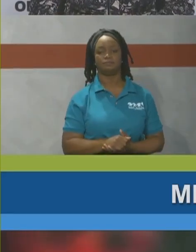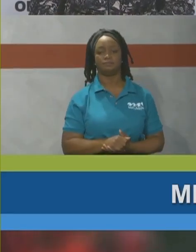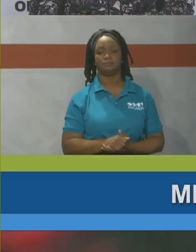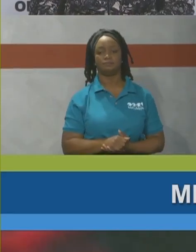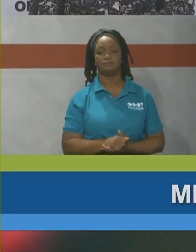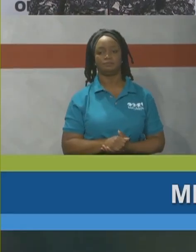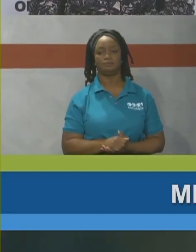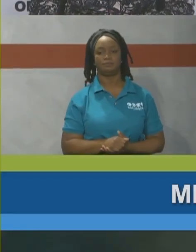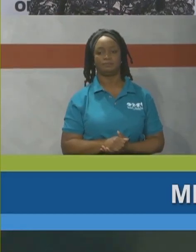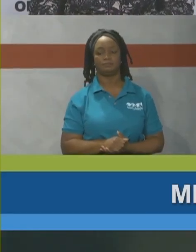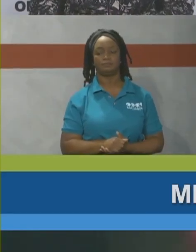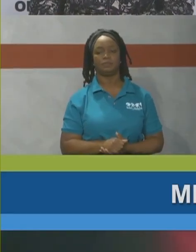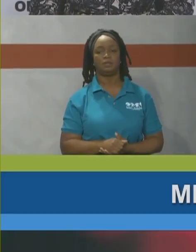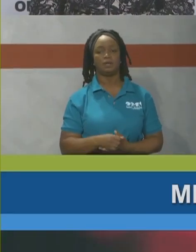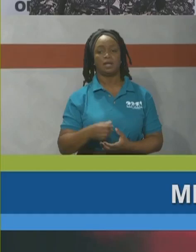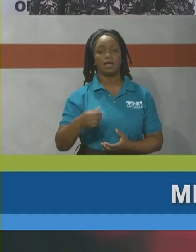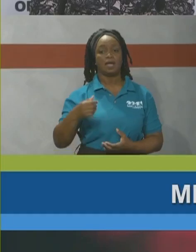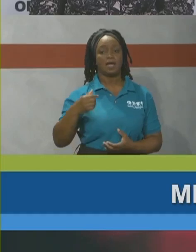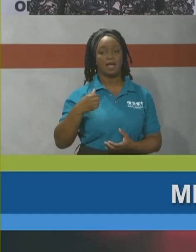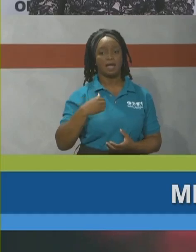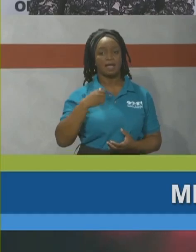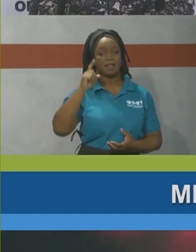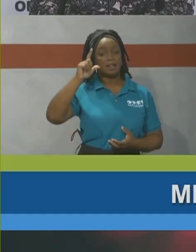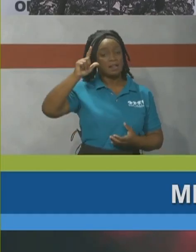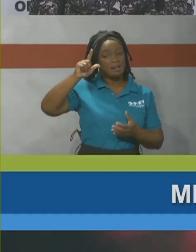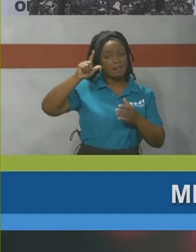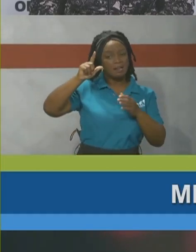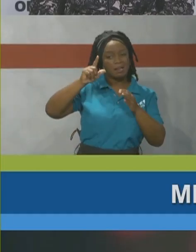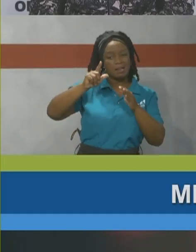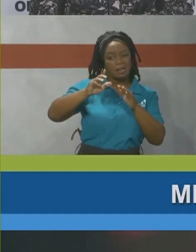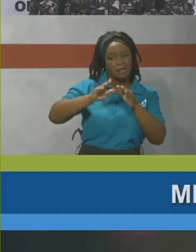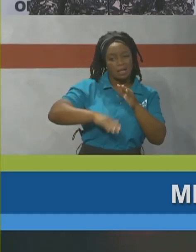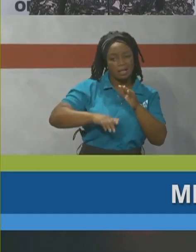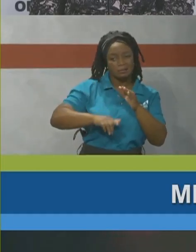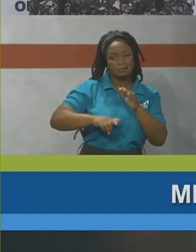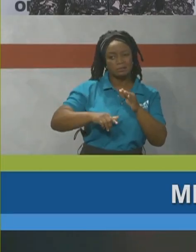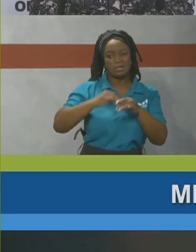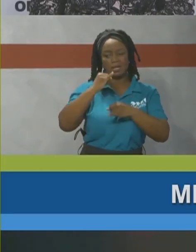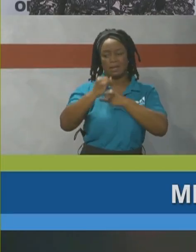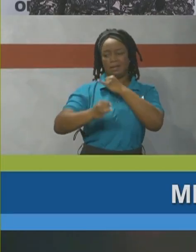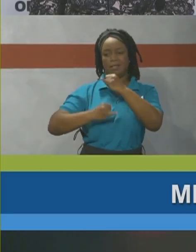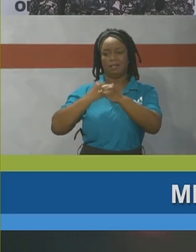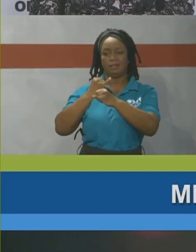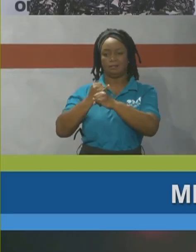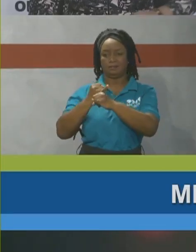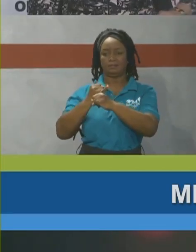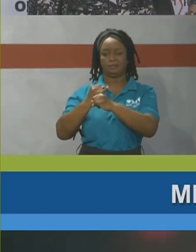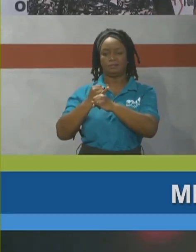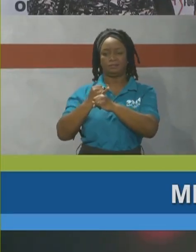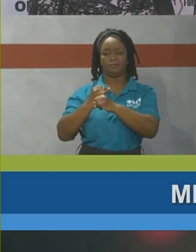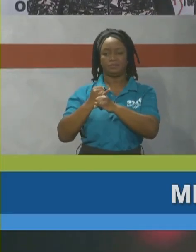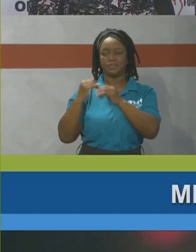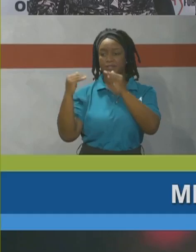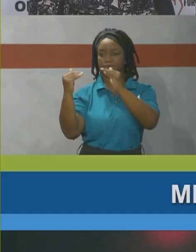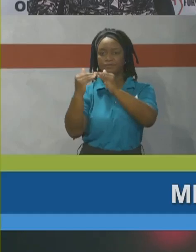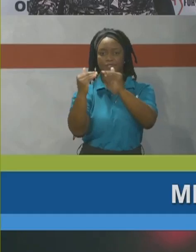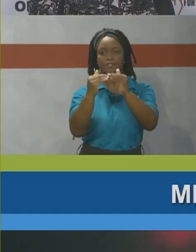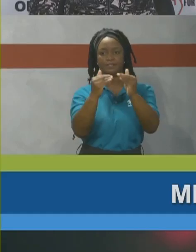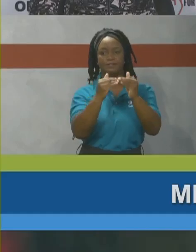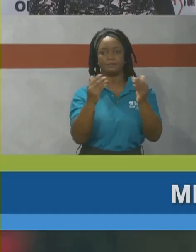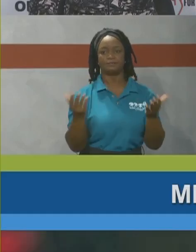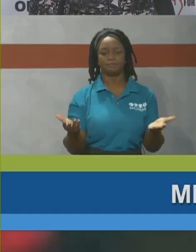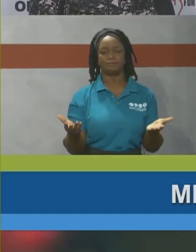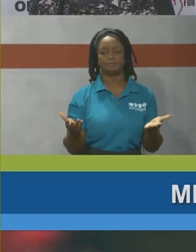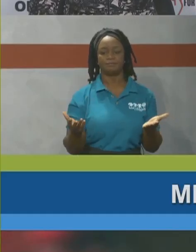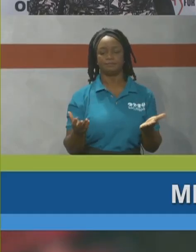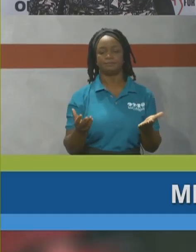we're less than the international standard by UNICEF for the entire world. And we haven't reached Singapore